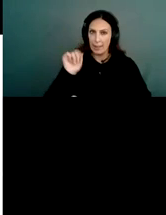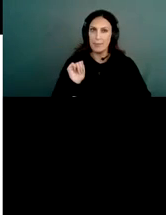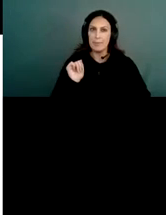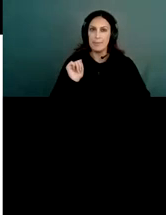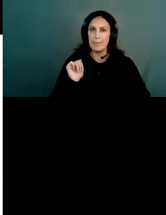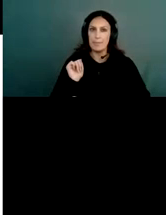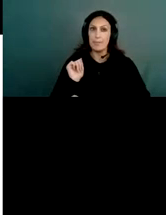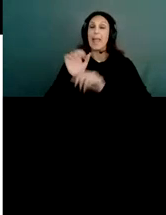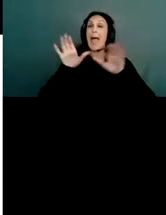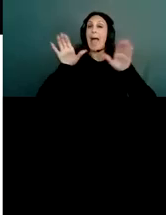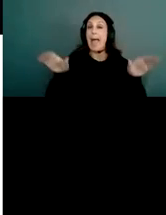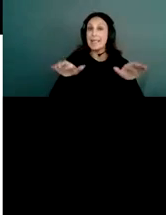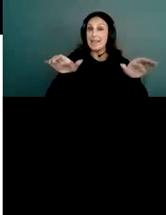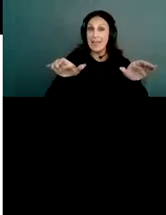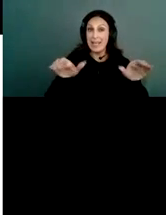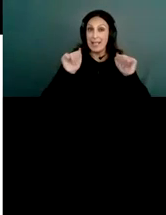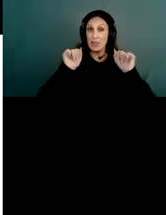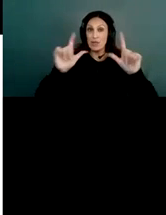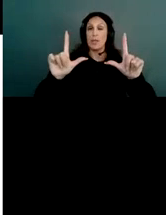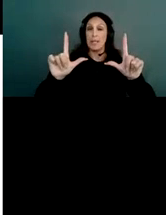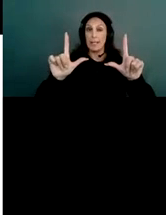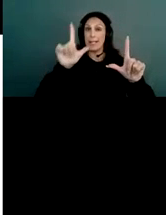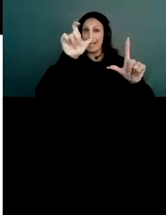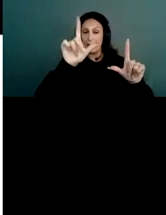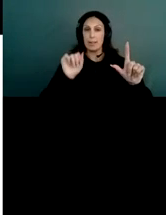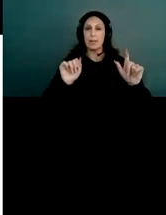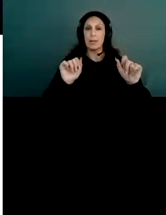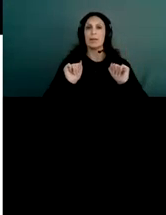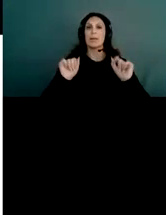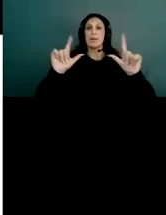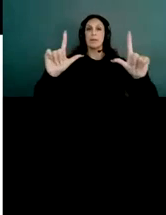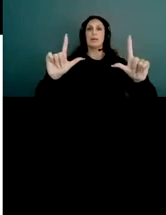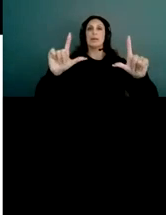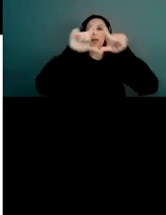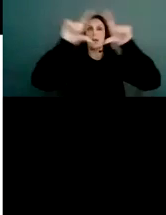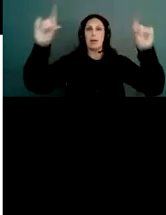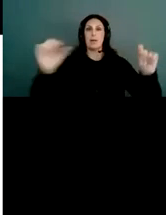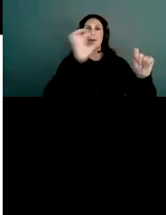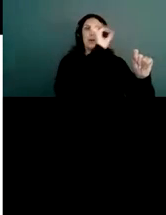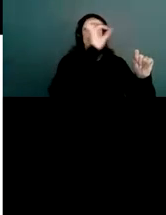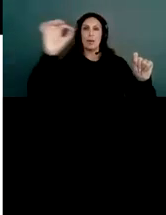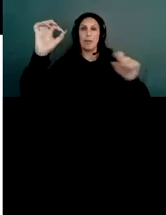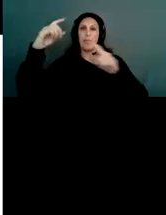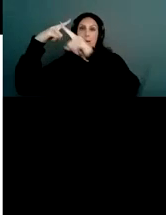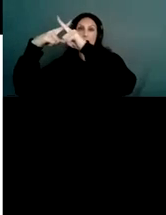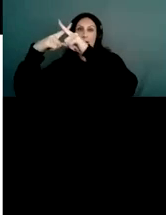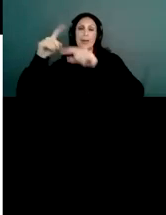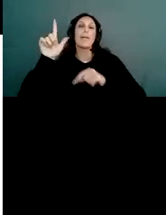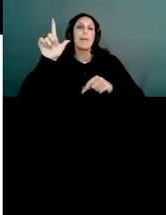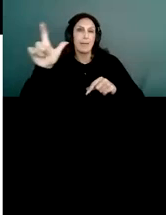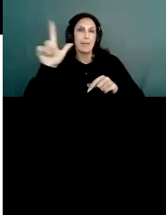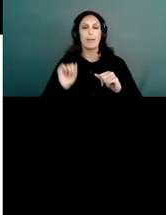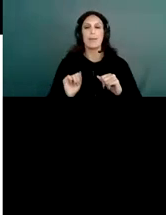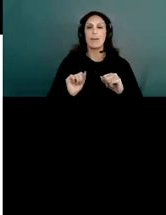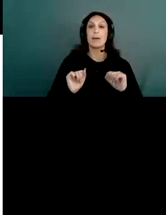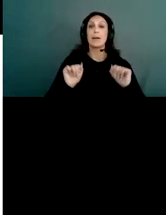from the activity itself, then the activity menu, and then finally exiting their